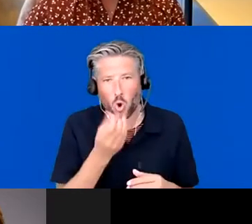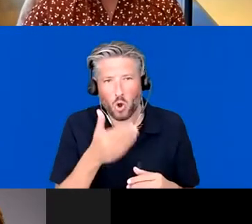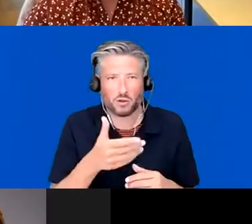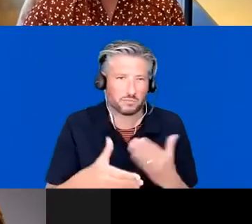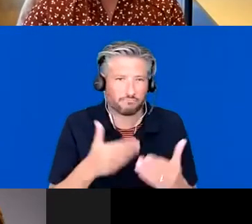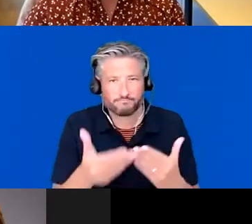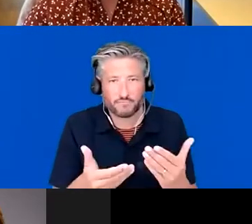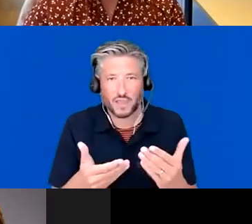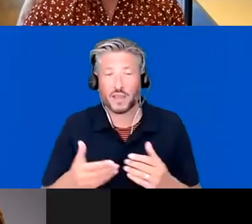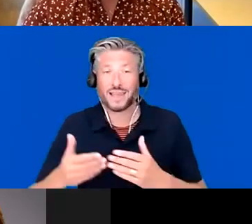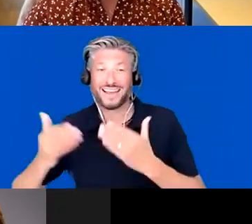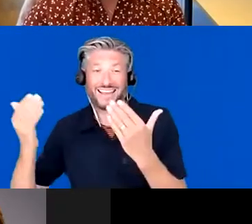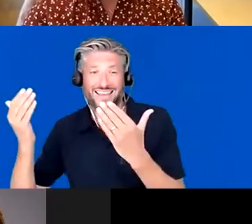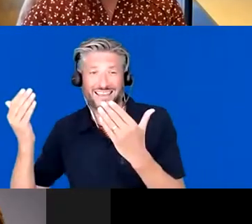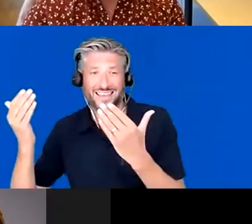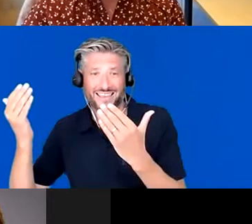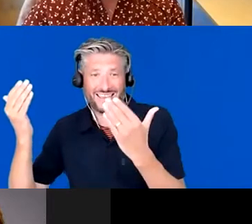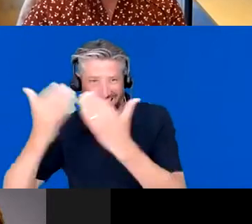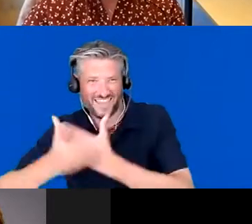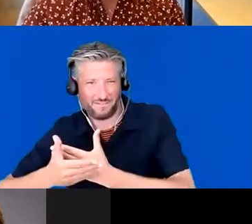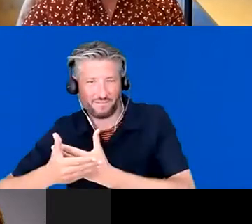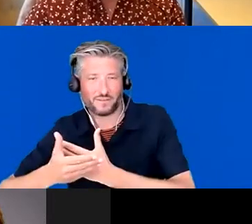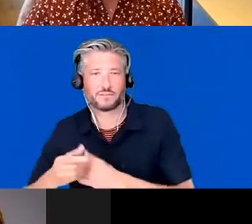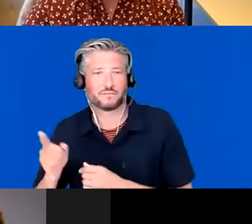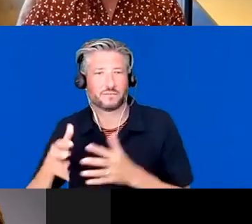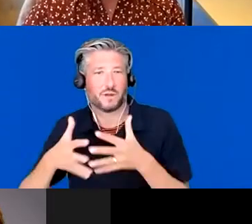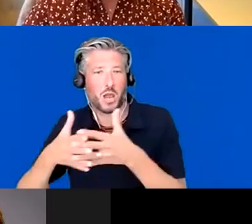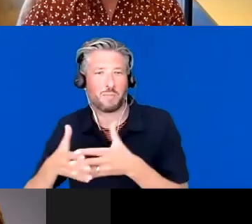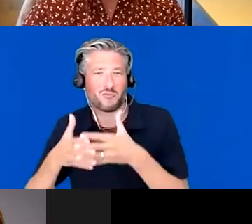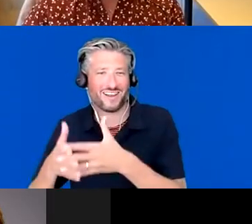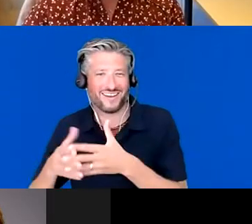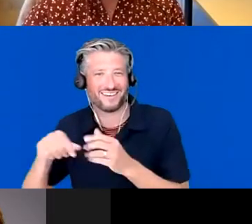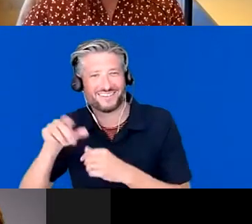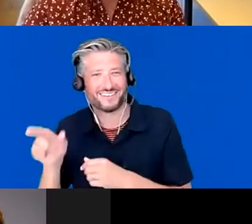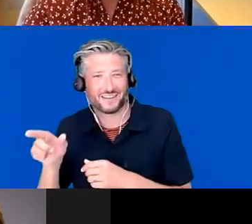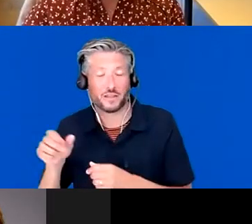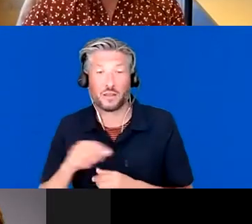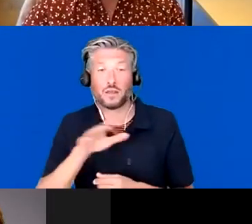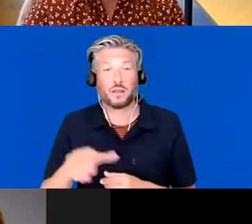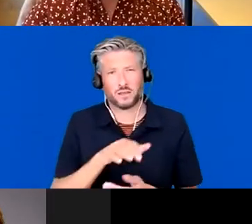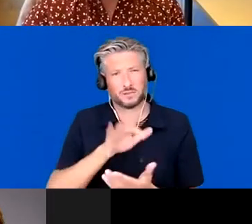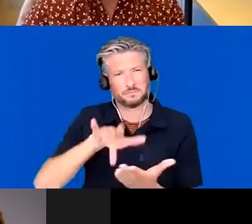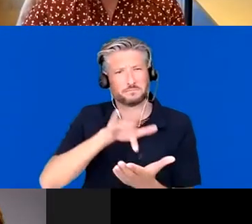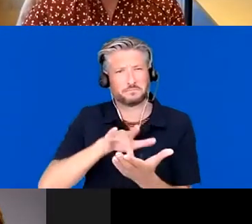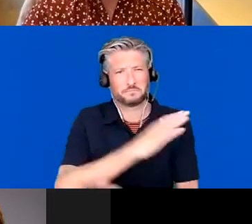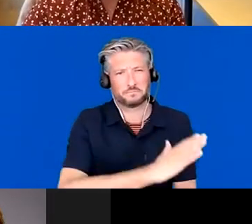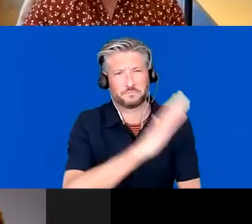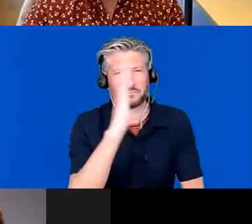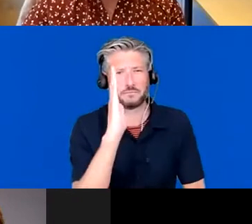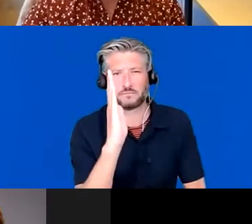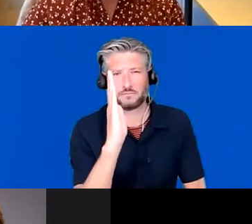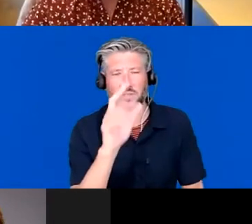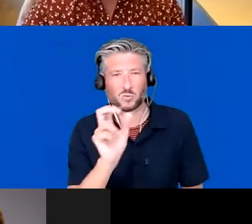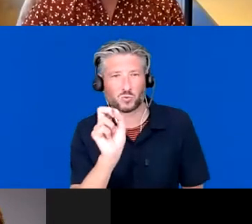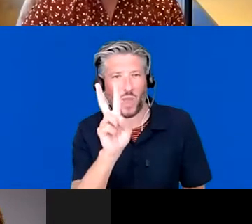In the middle of the day, around 3 o'clock, that was what I call our sweet spot. That's when we had our keynotes, because then it's 6 a.m. in